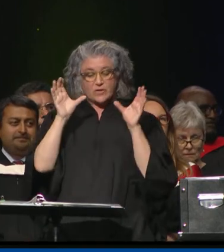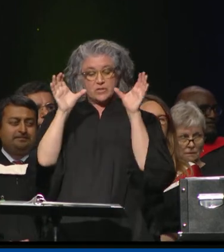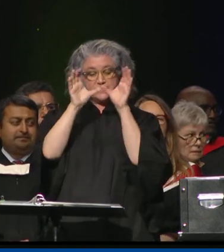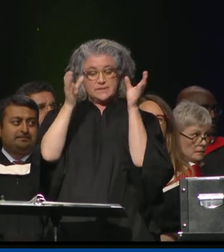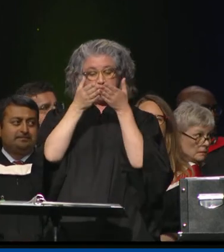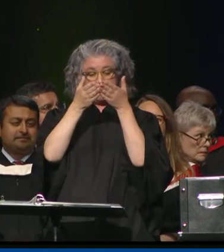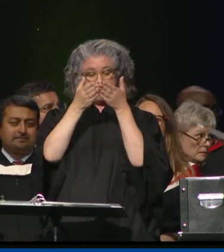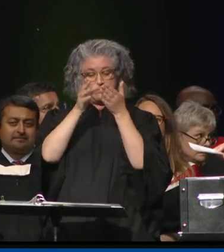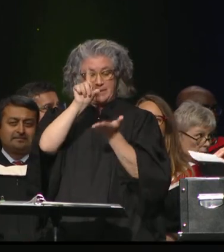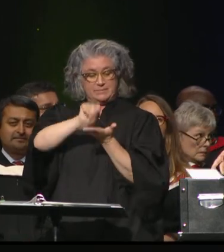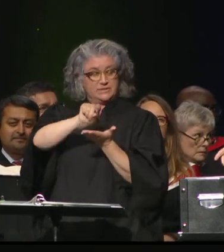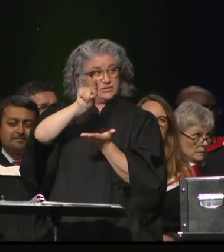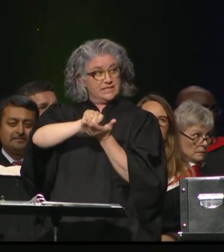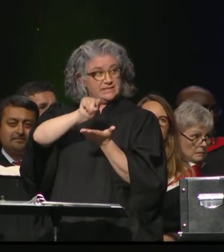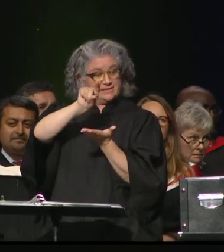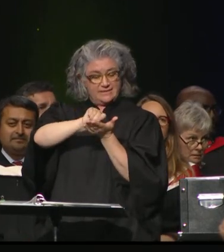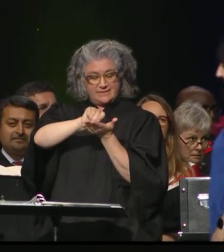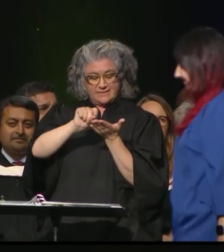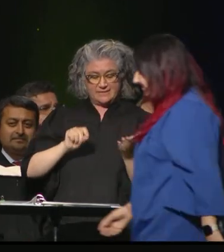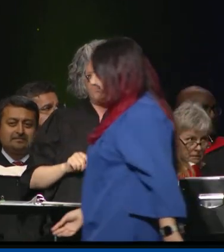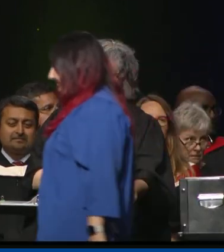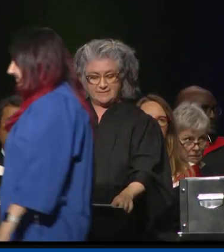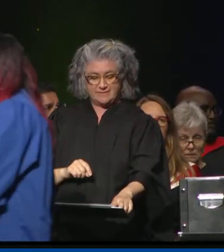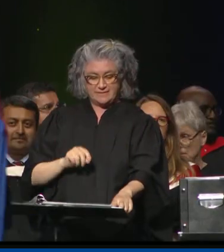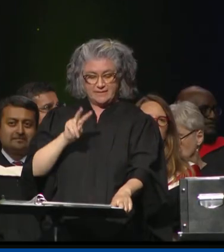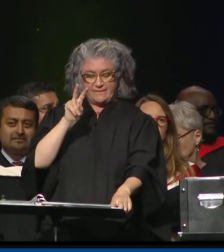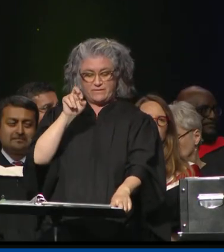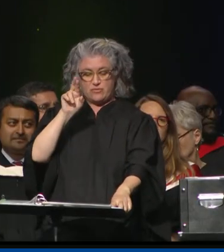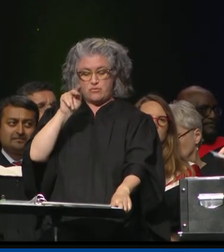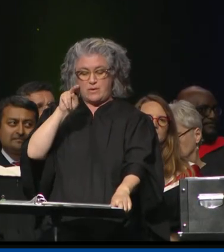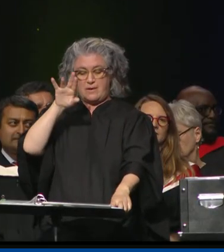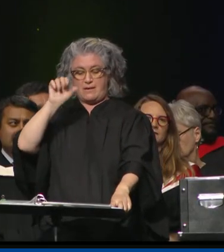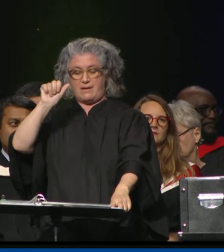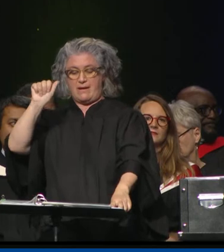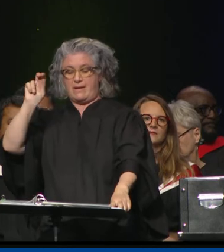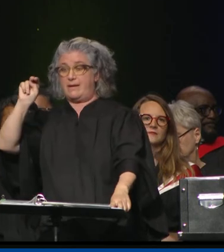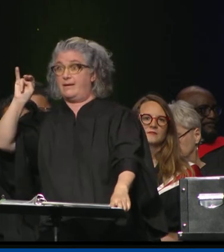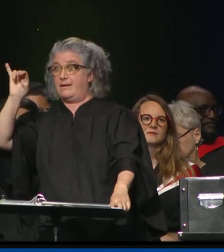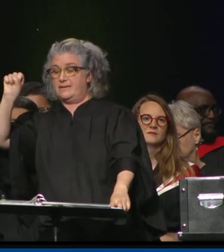Certificate in Publishing, Veronica Anis.